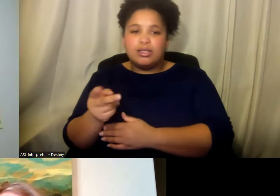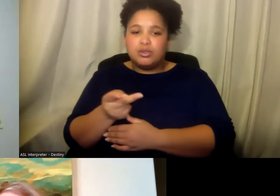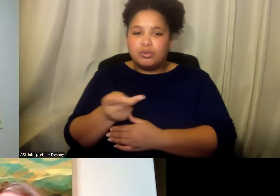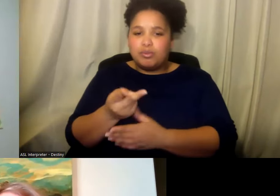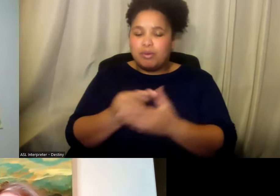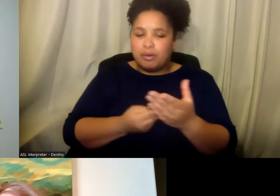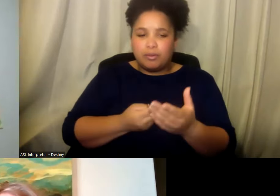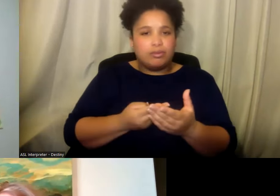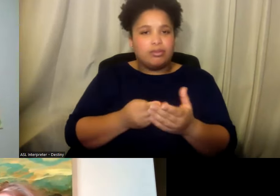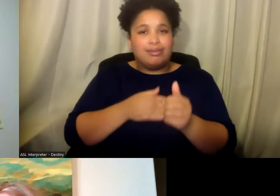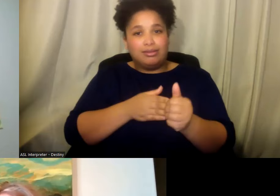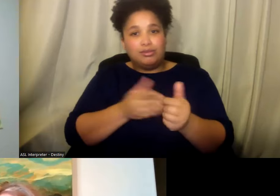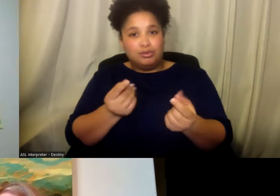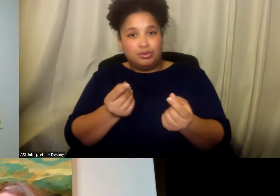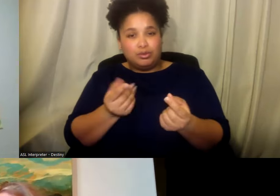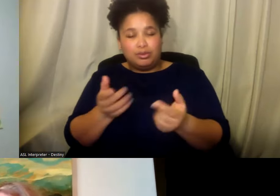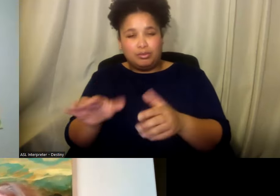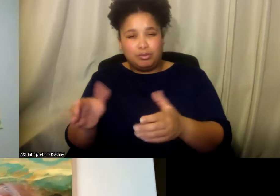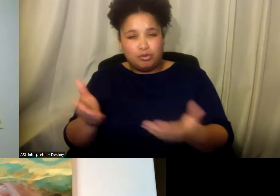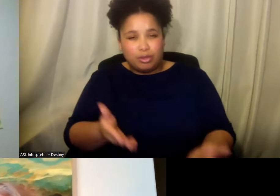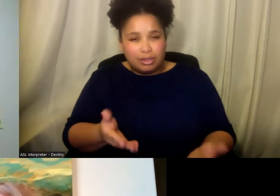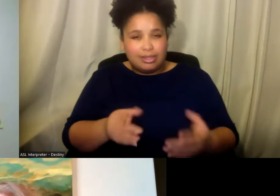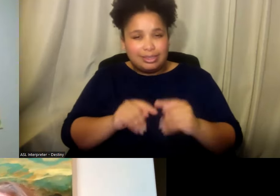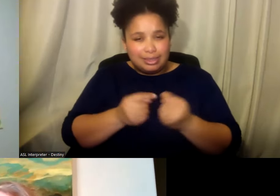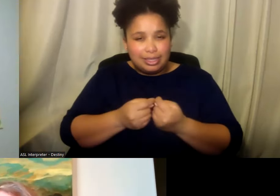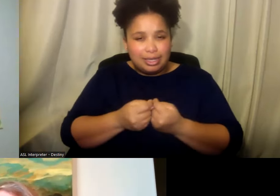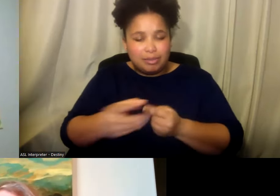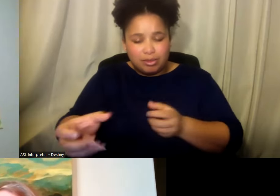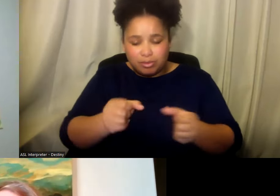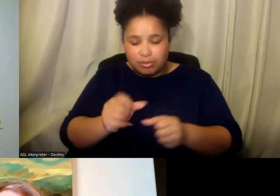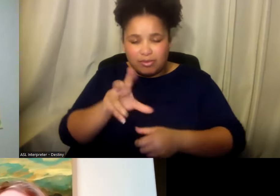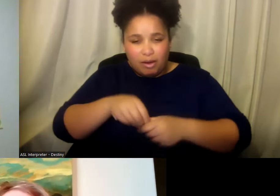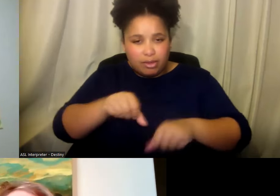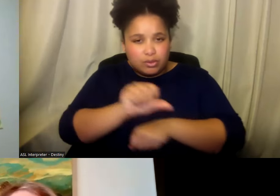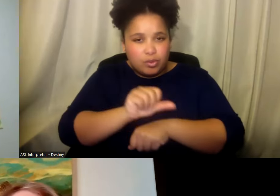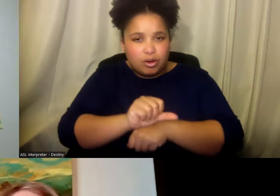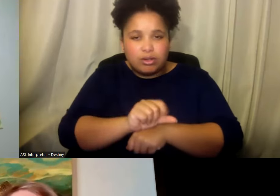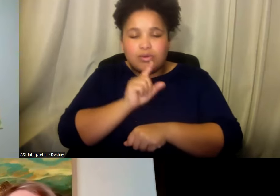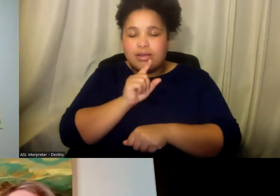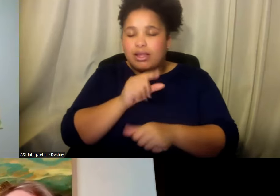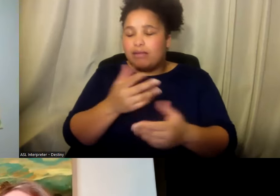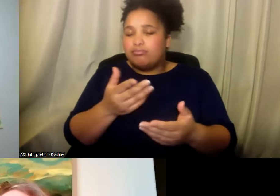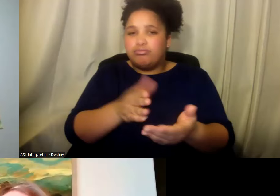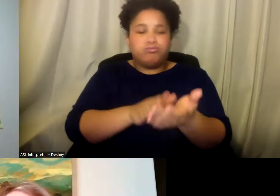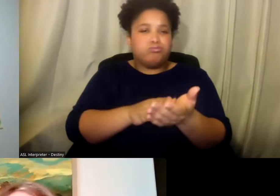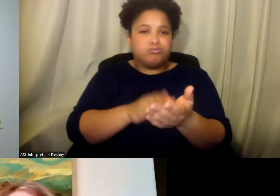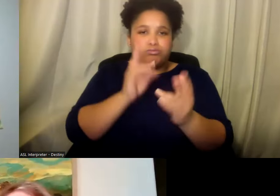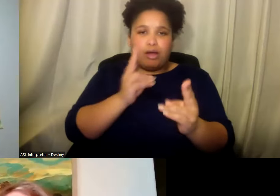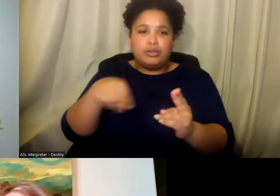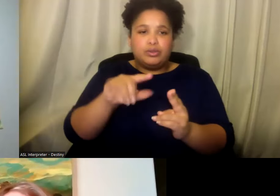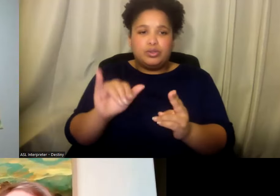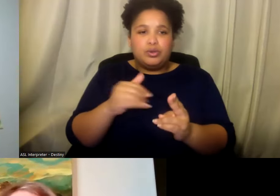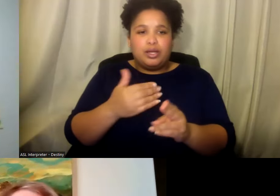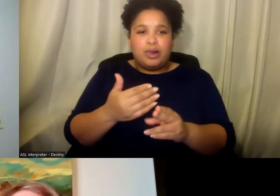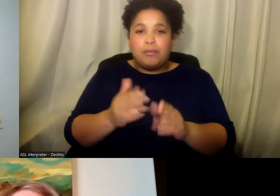out for the leadership you bring and the team you have assembled to keep doing this work. So in partnership. Have a good rest